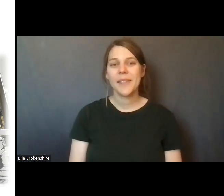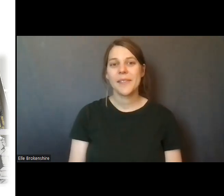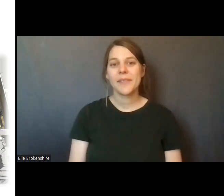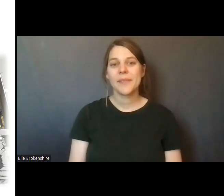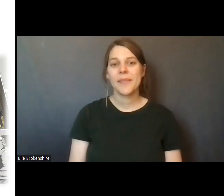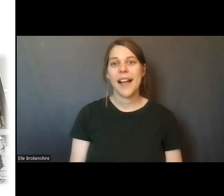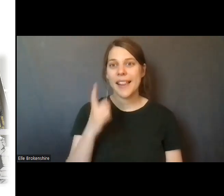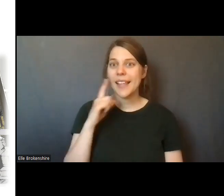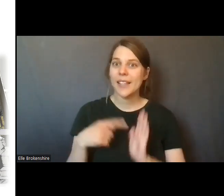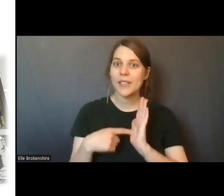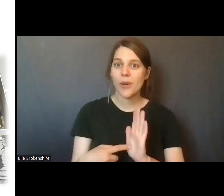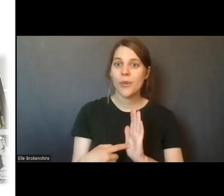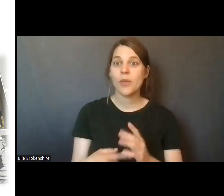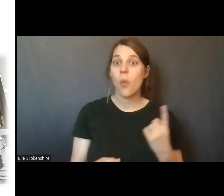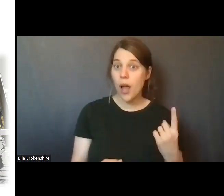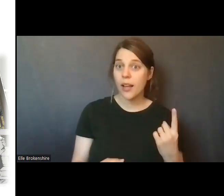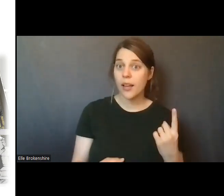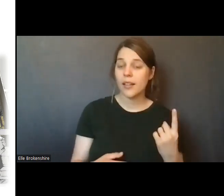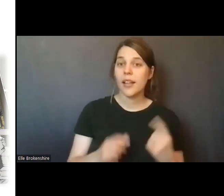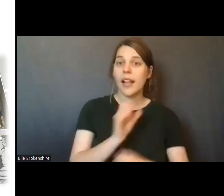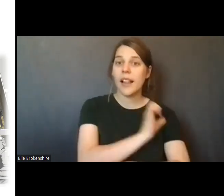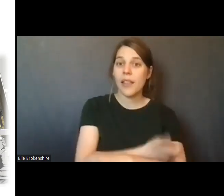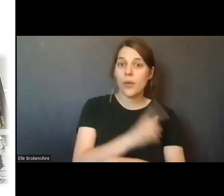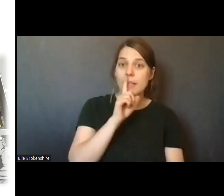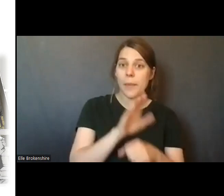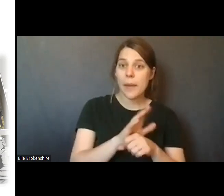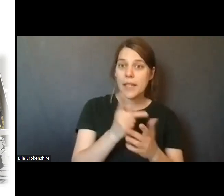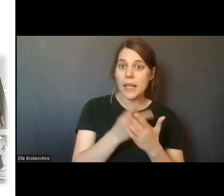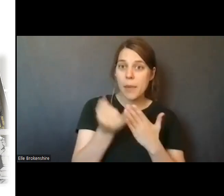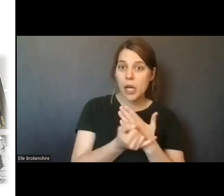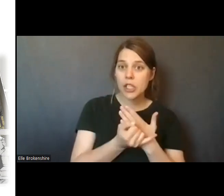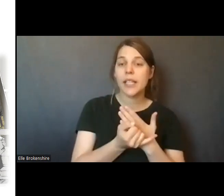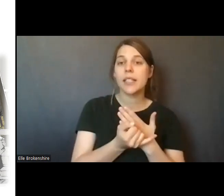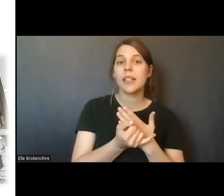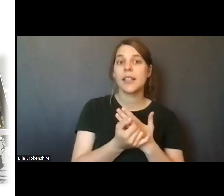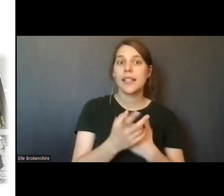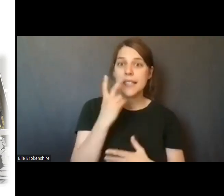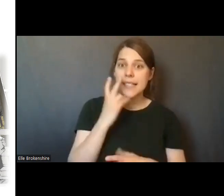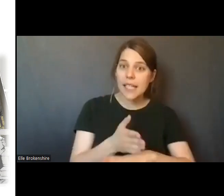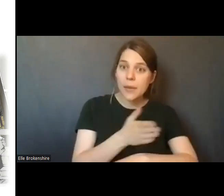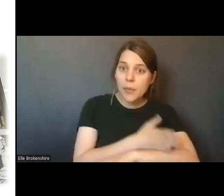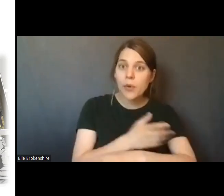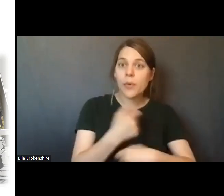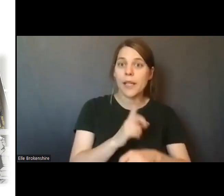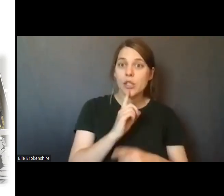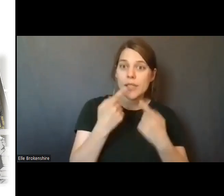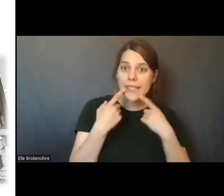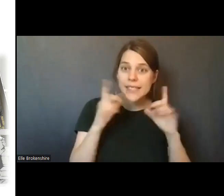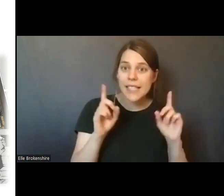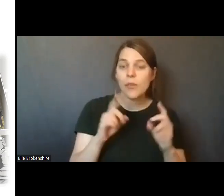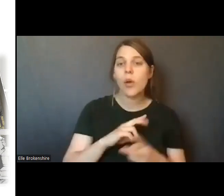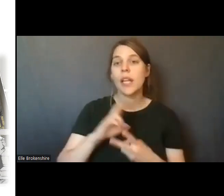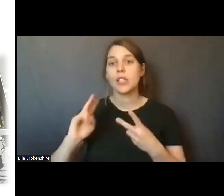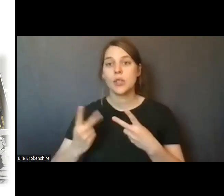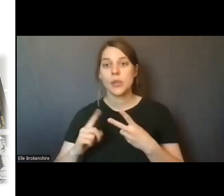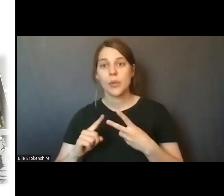speaks to, one, the authority's commitment to the project and seeing, it through and ensuring that it's successful. But two,